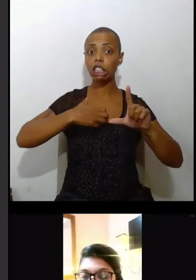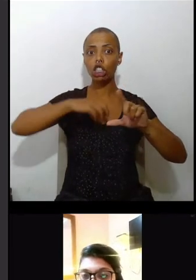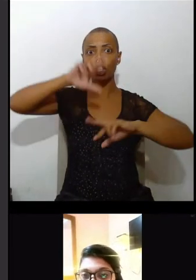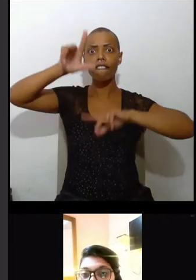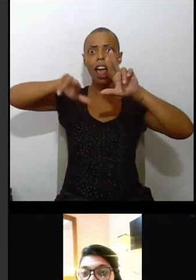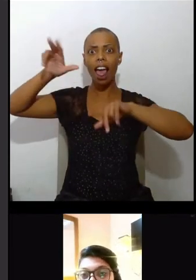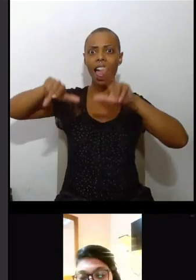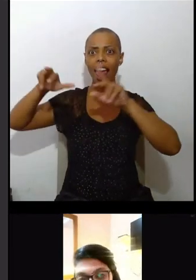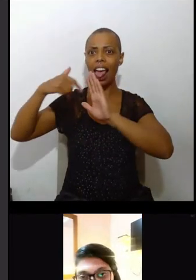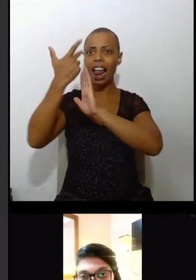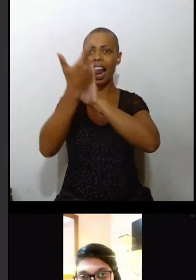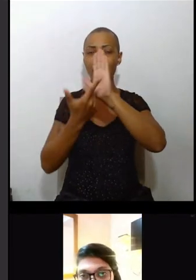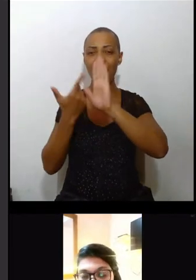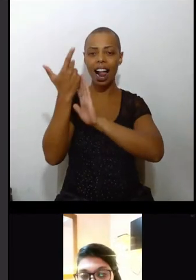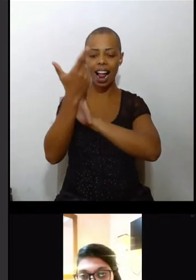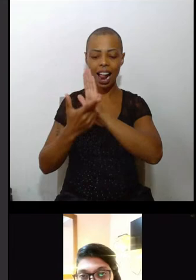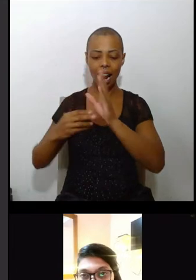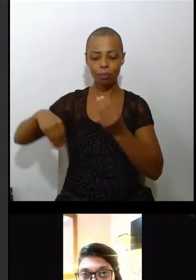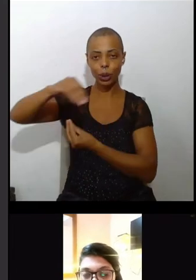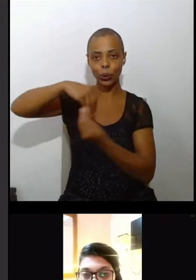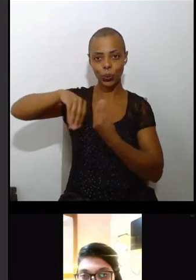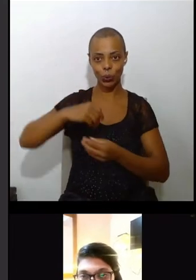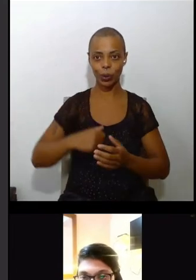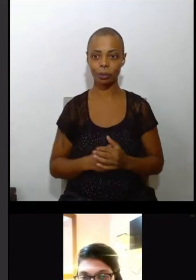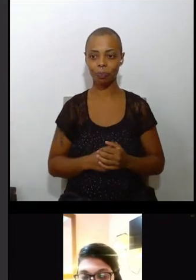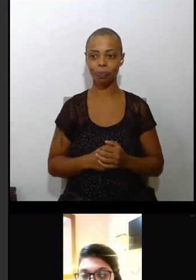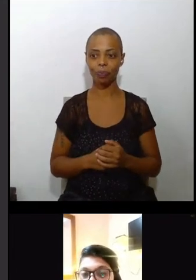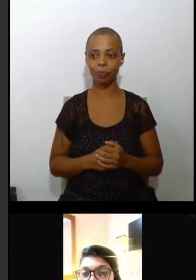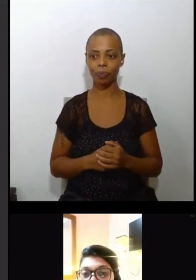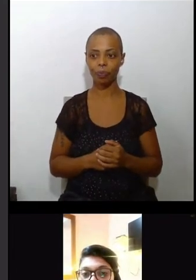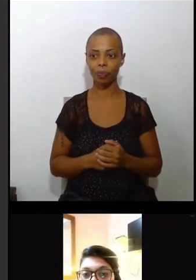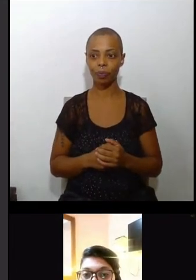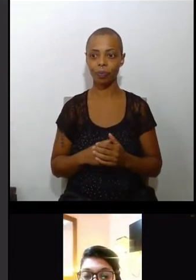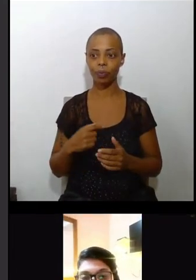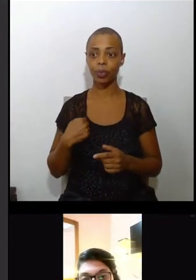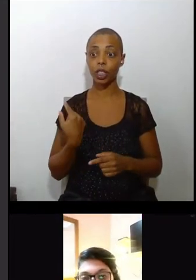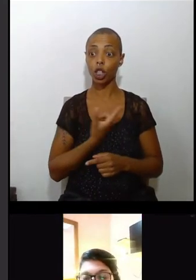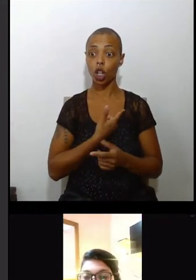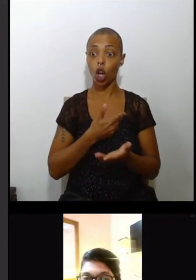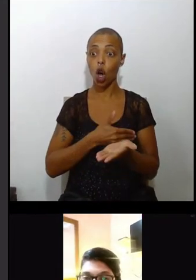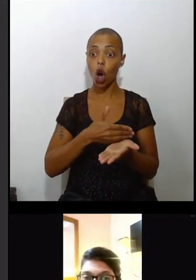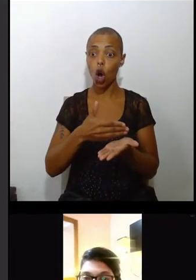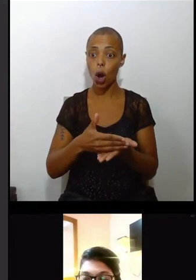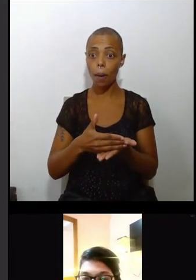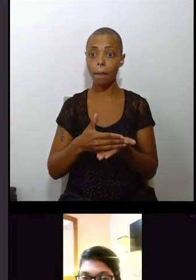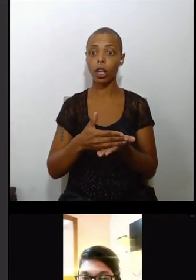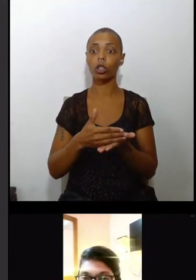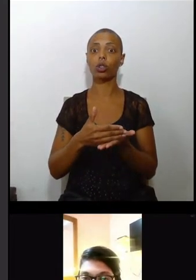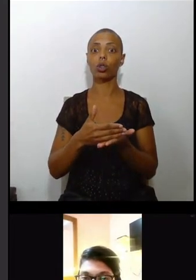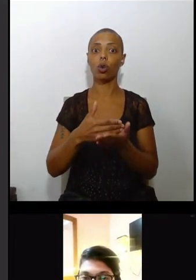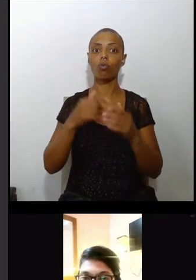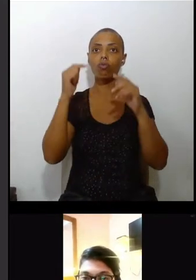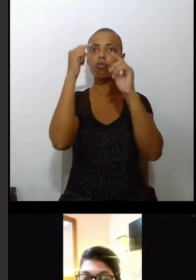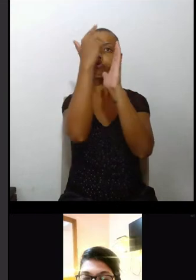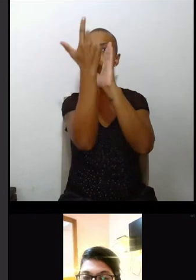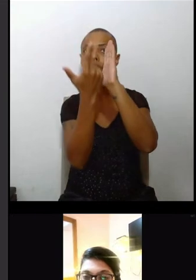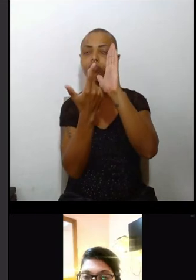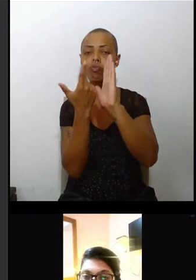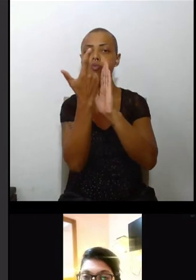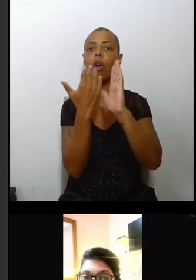shapes and colors we started with shapes and colors on the wall directly uh you can move to the next